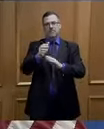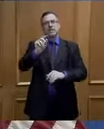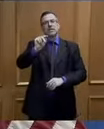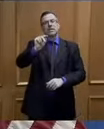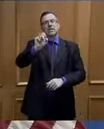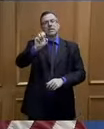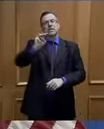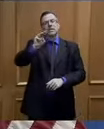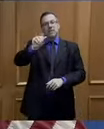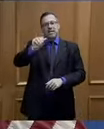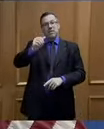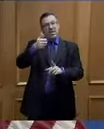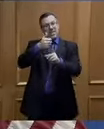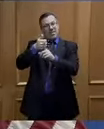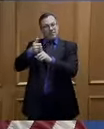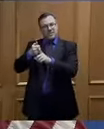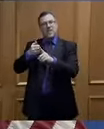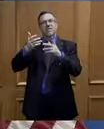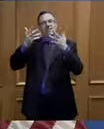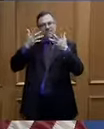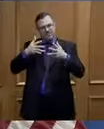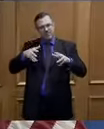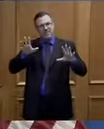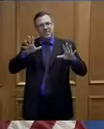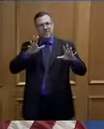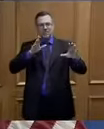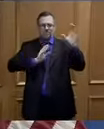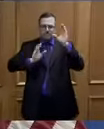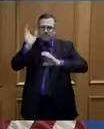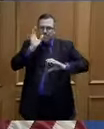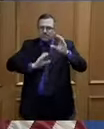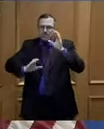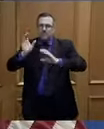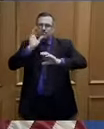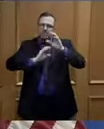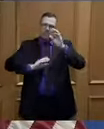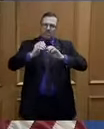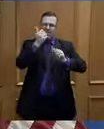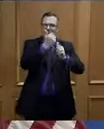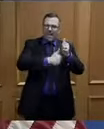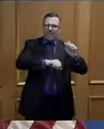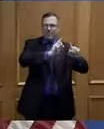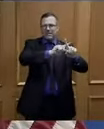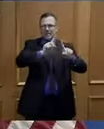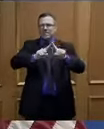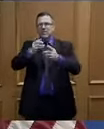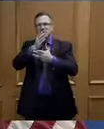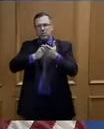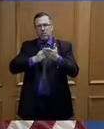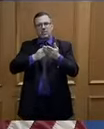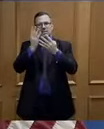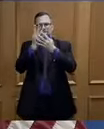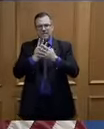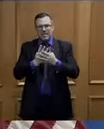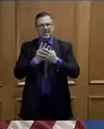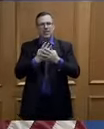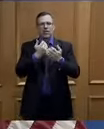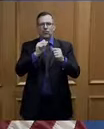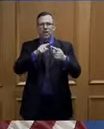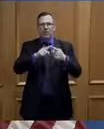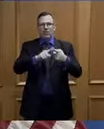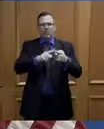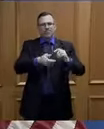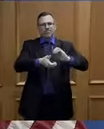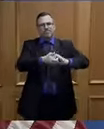every possible opportunity to maximize supplies of all of the different components of testing. And I also will take